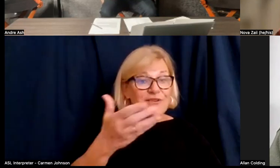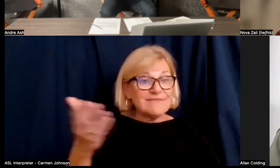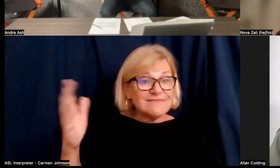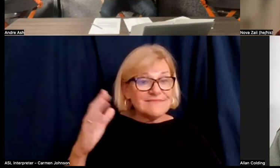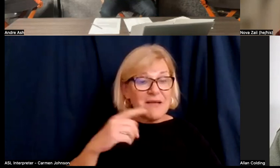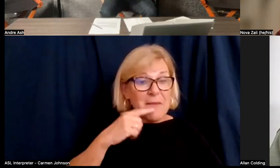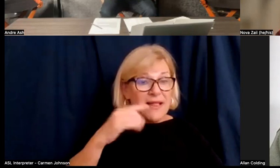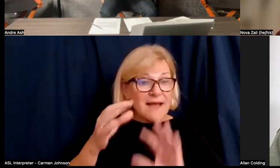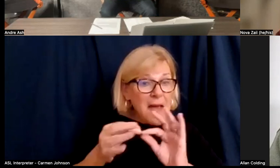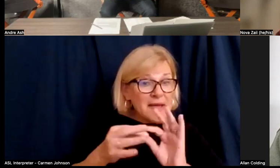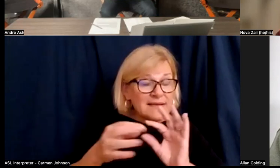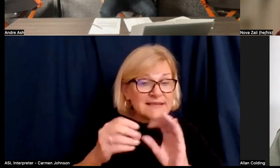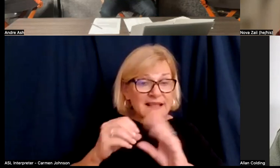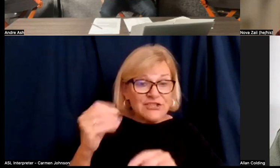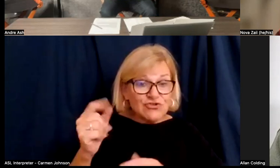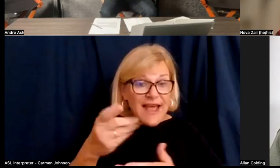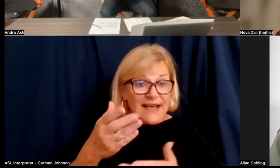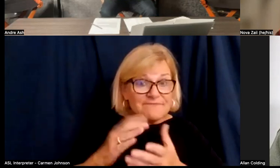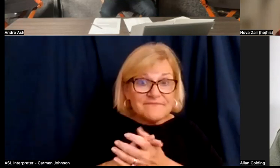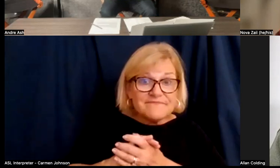public comments in the chat,